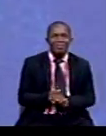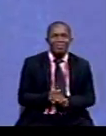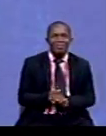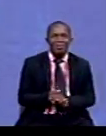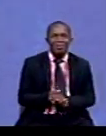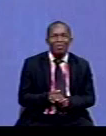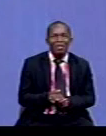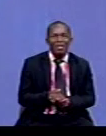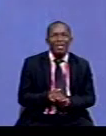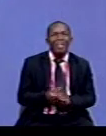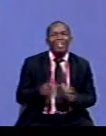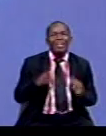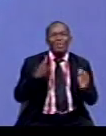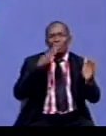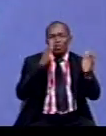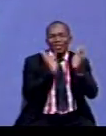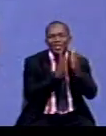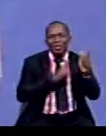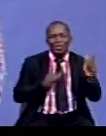Impact.